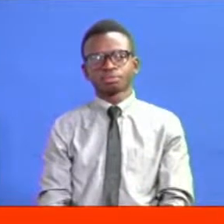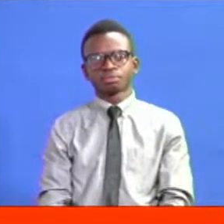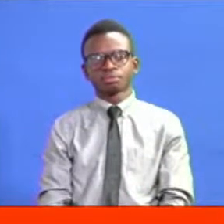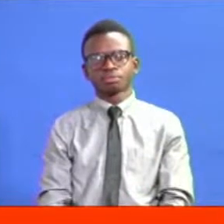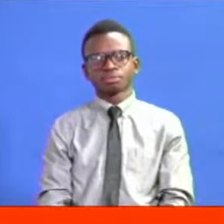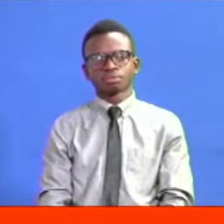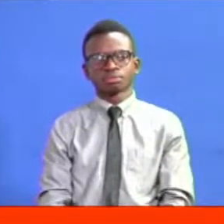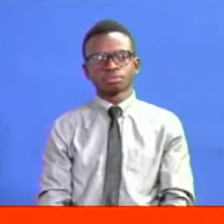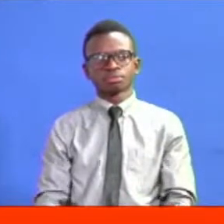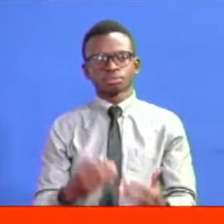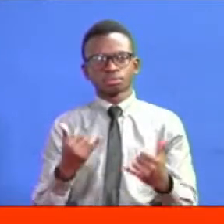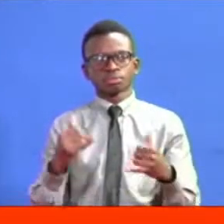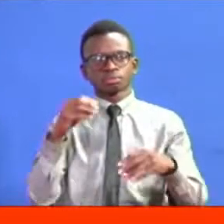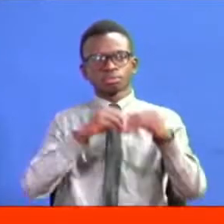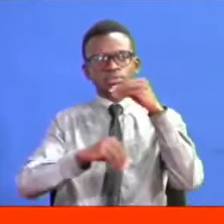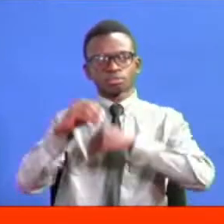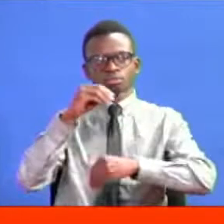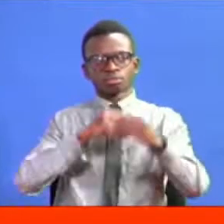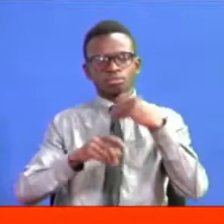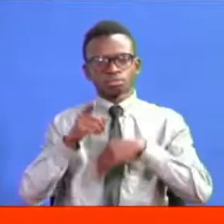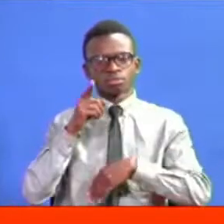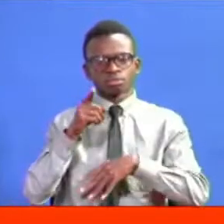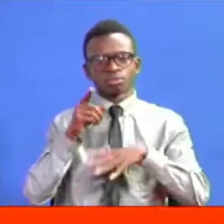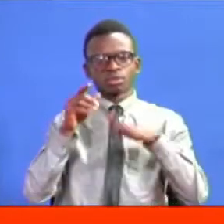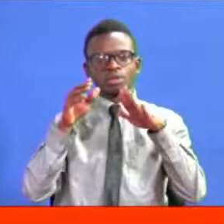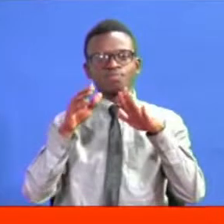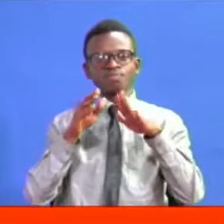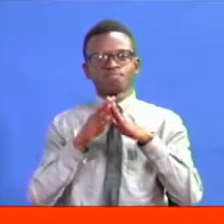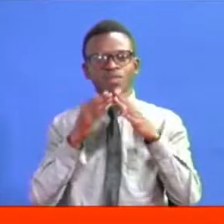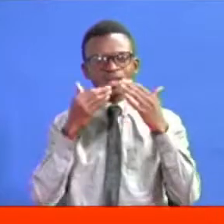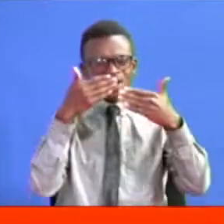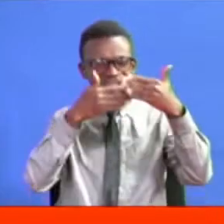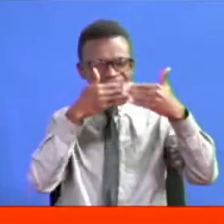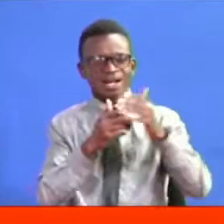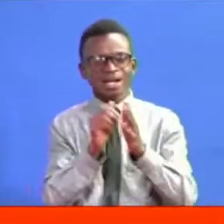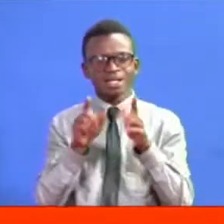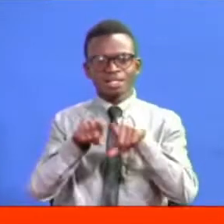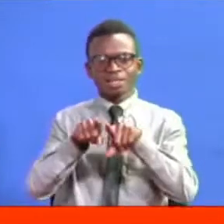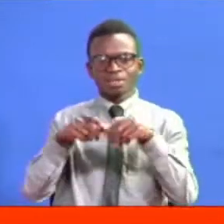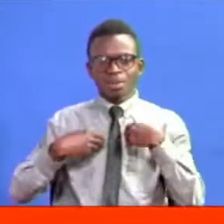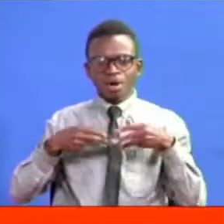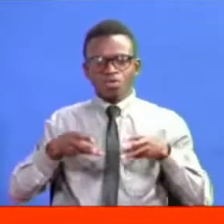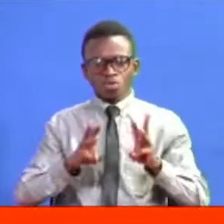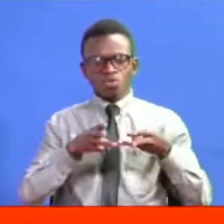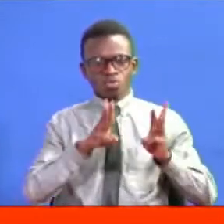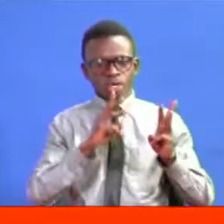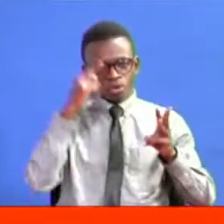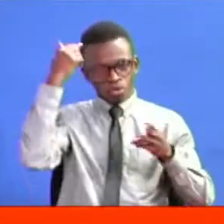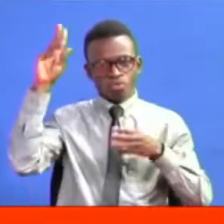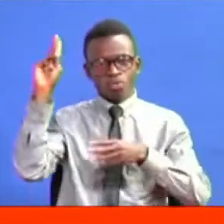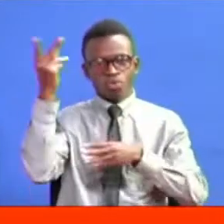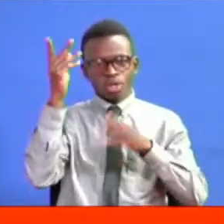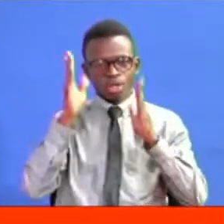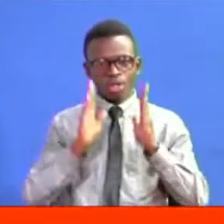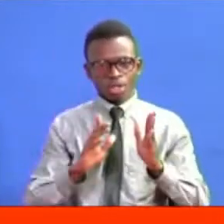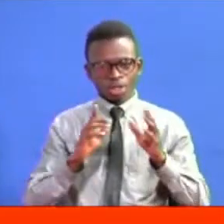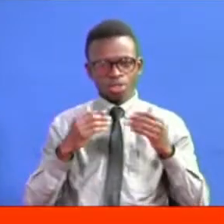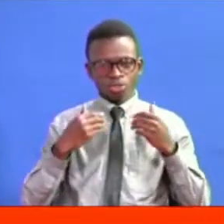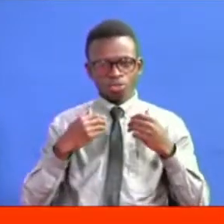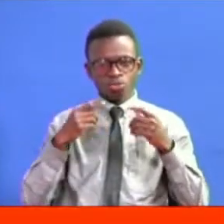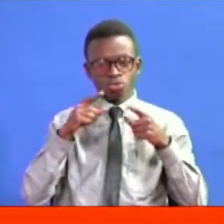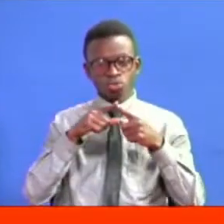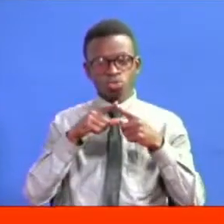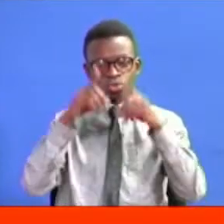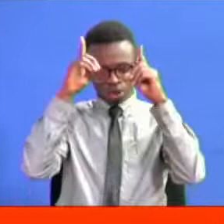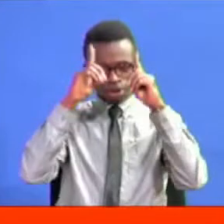Now, general elections are imminent, and as always, they present an opportunity for citizens to influence the country's direction and